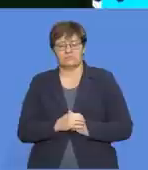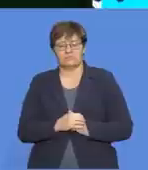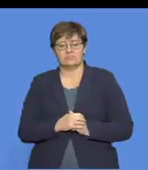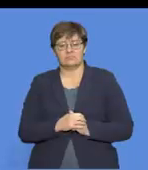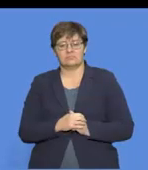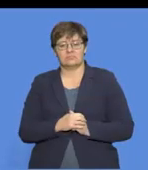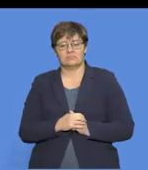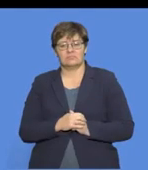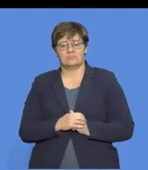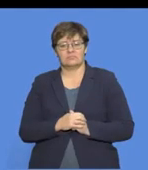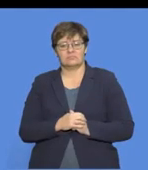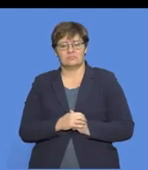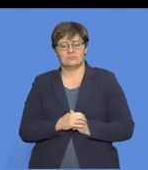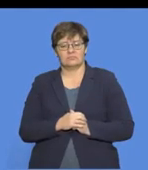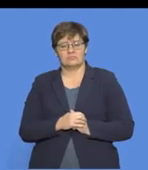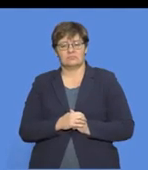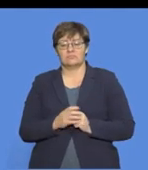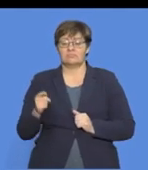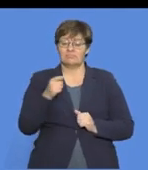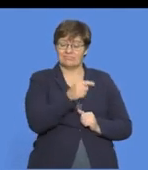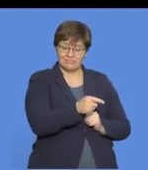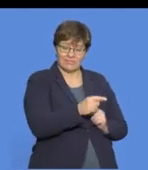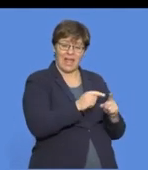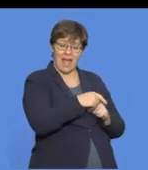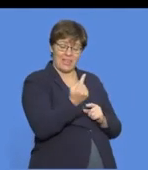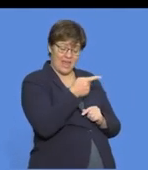Then, the other type of cell, if we have a look here,